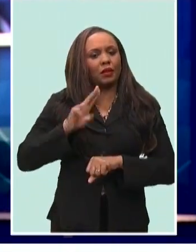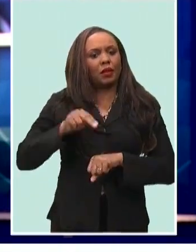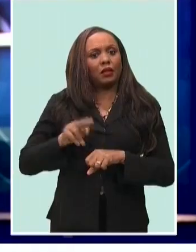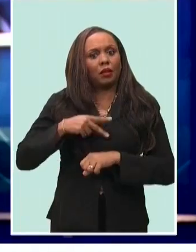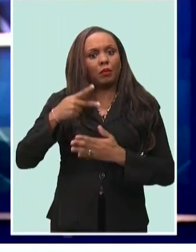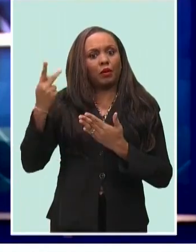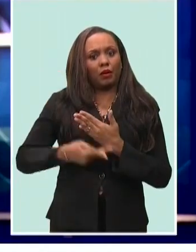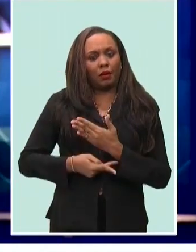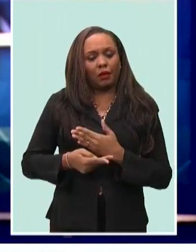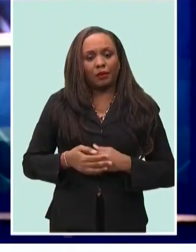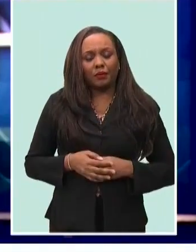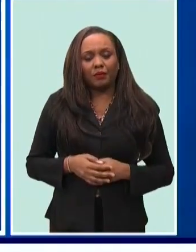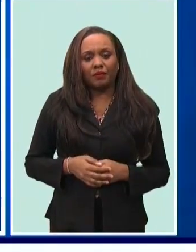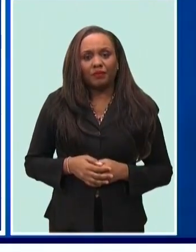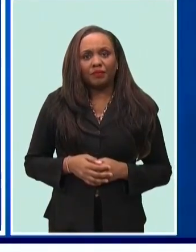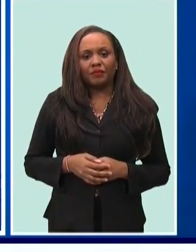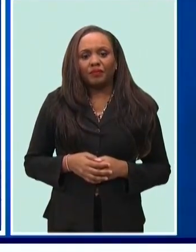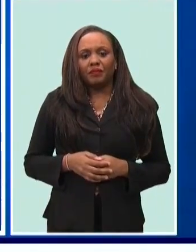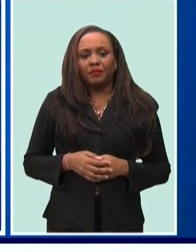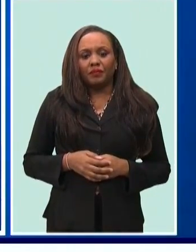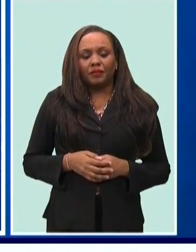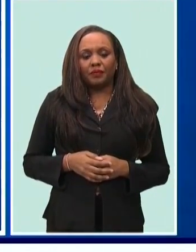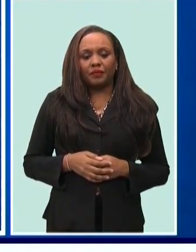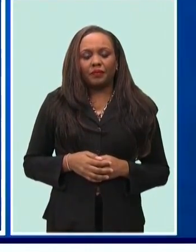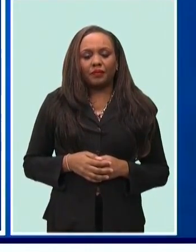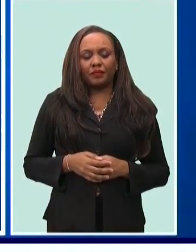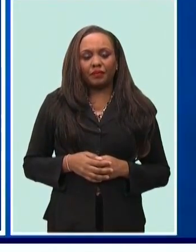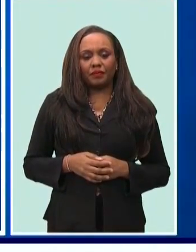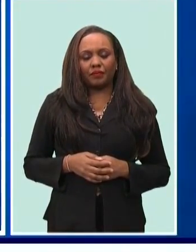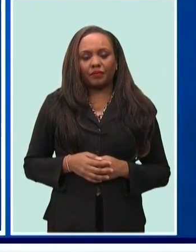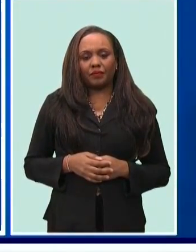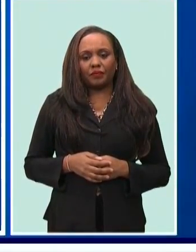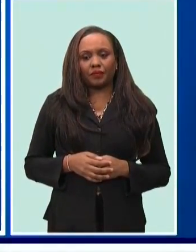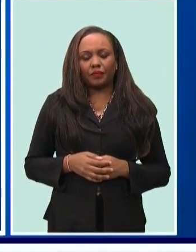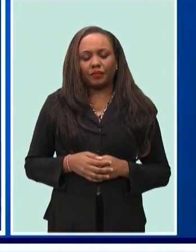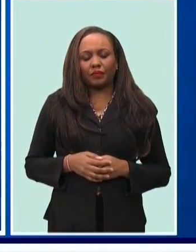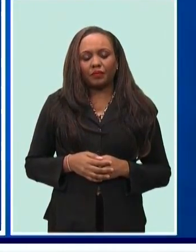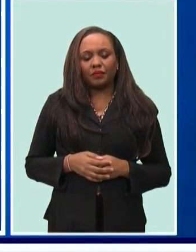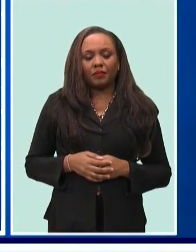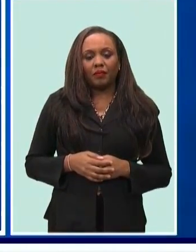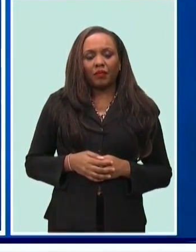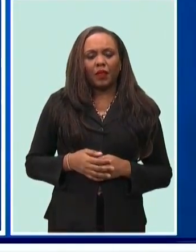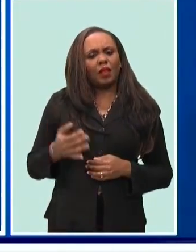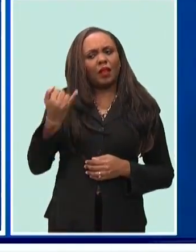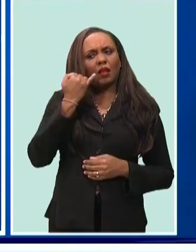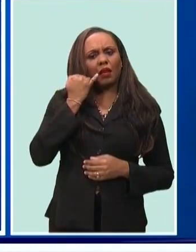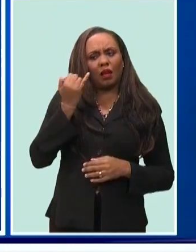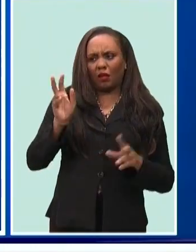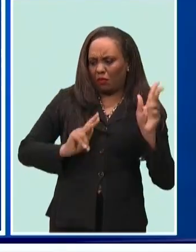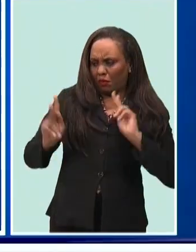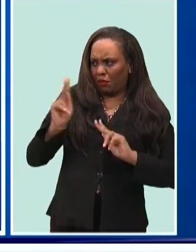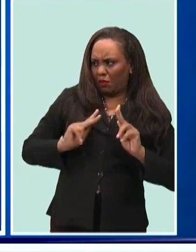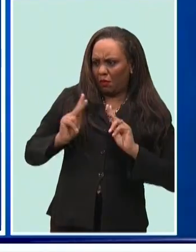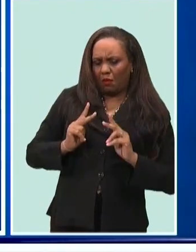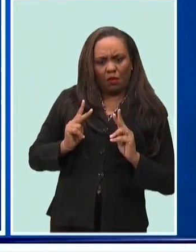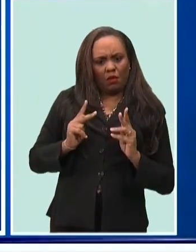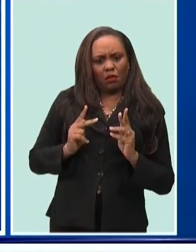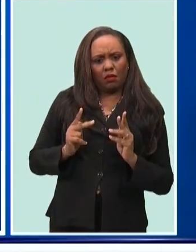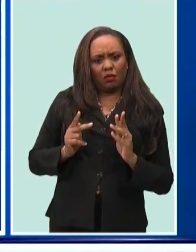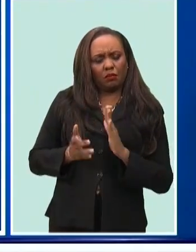Program. If you have persons moving under the CARICOM Skill